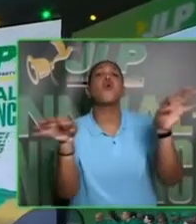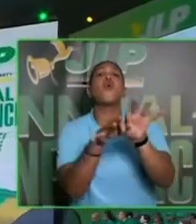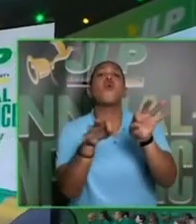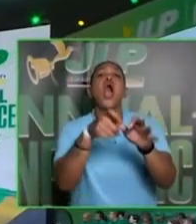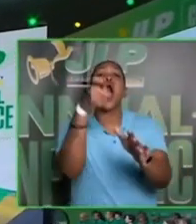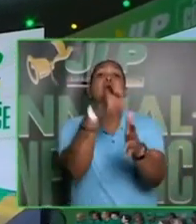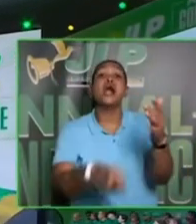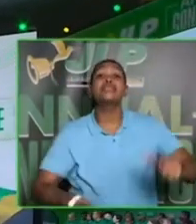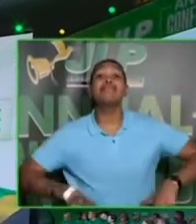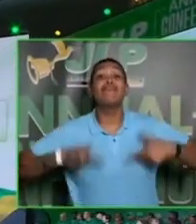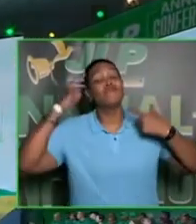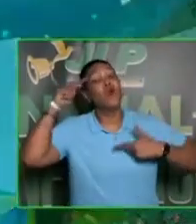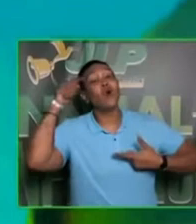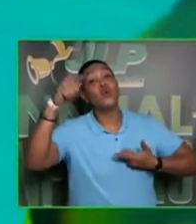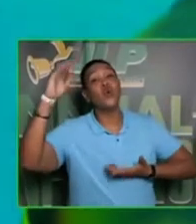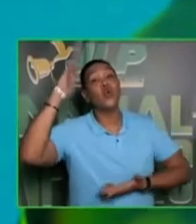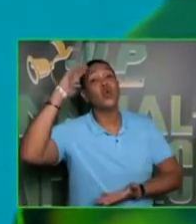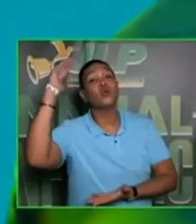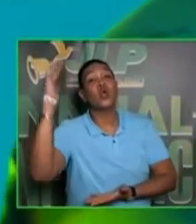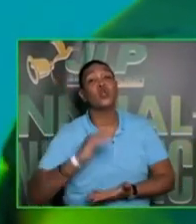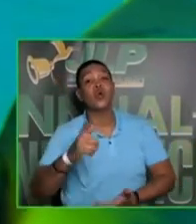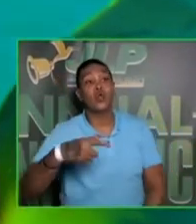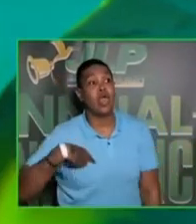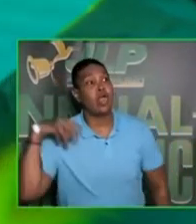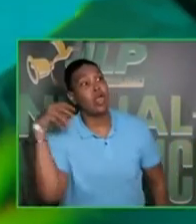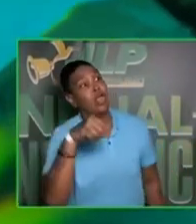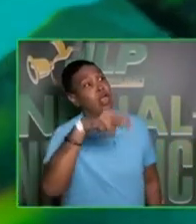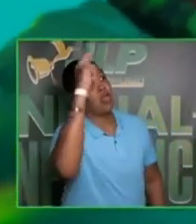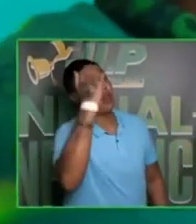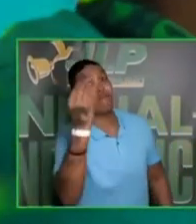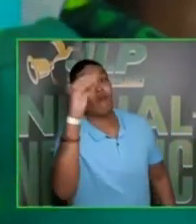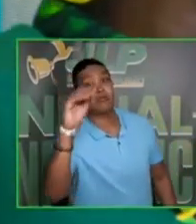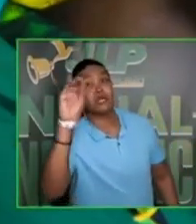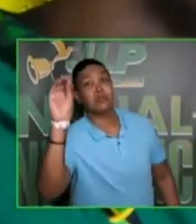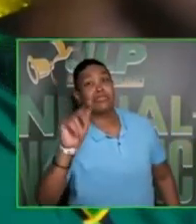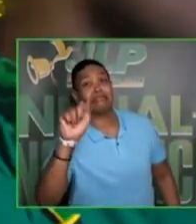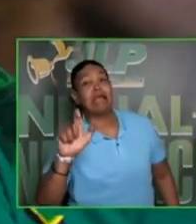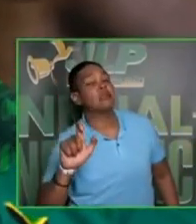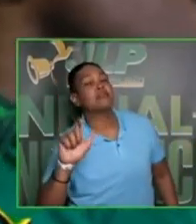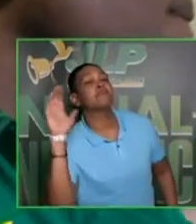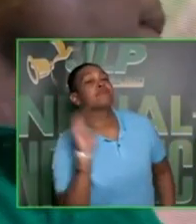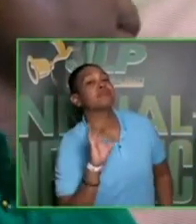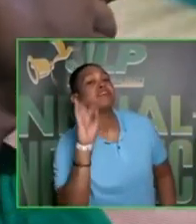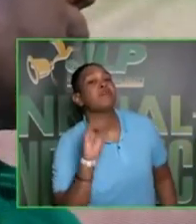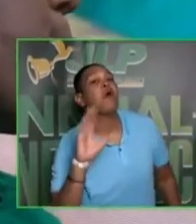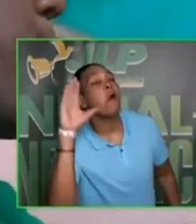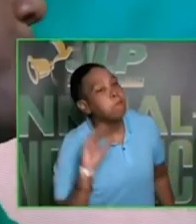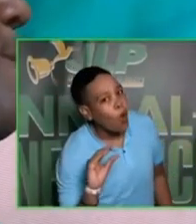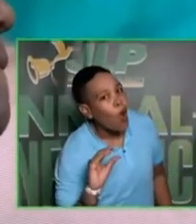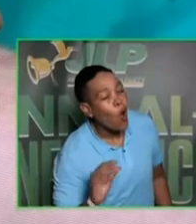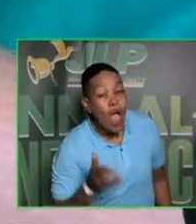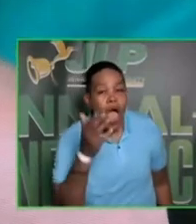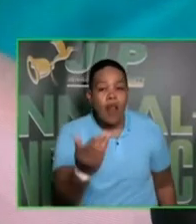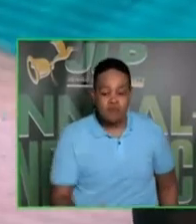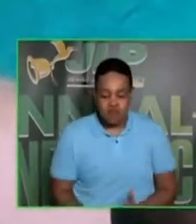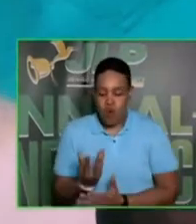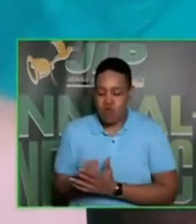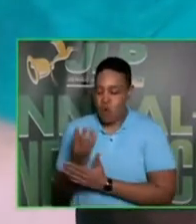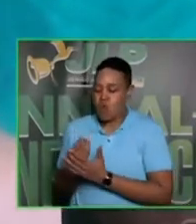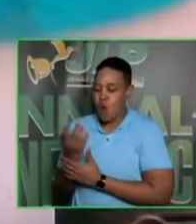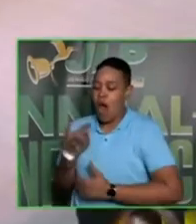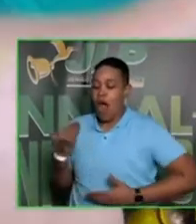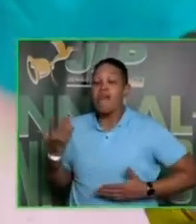you that electricity poses, and we will increase our growth prospects by